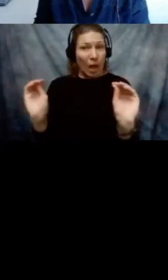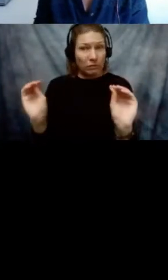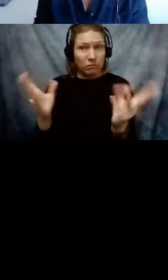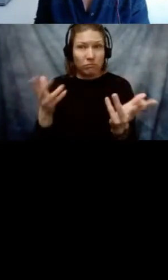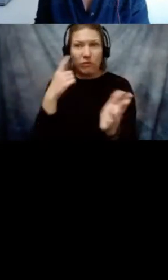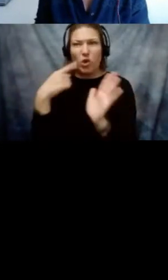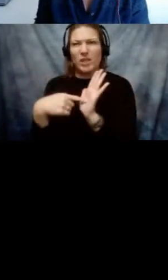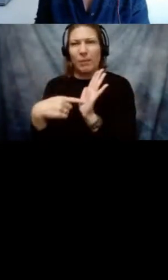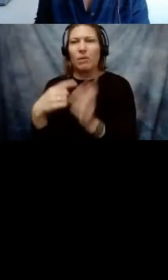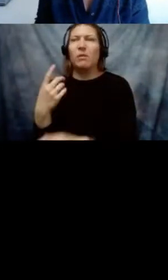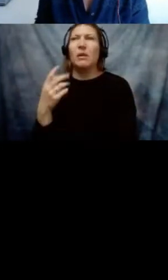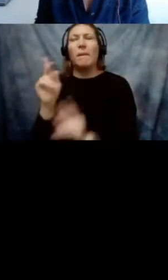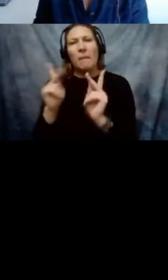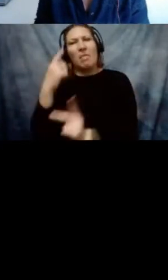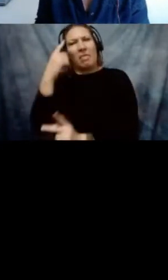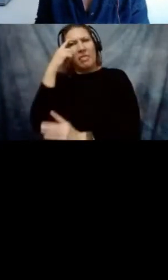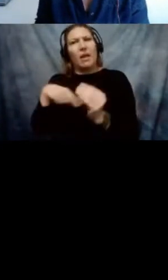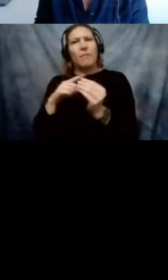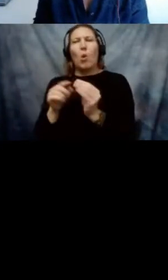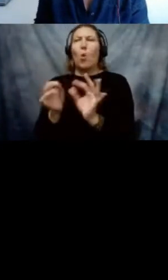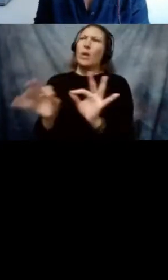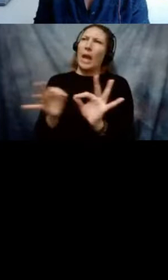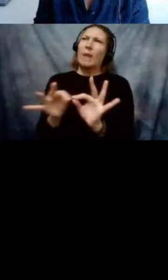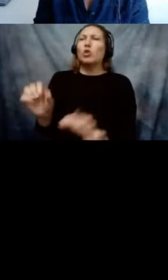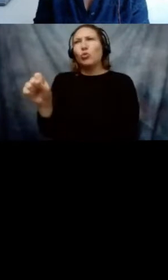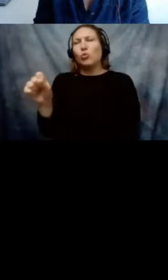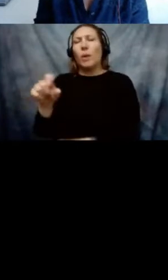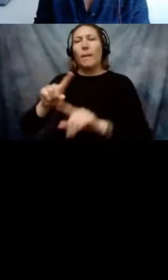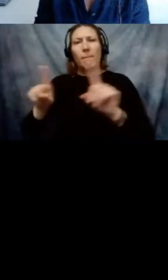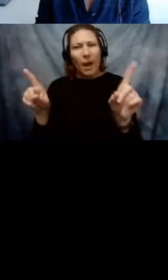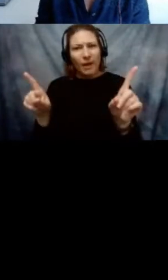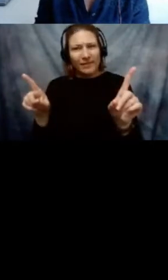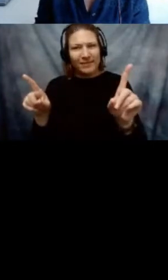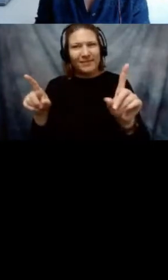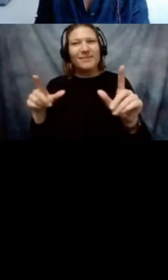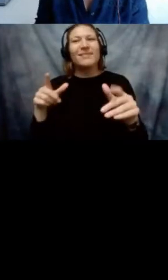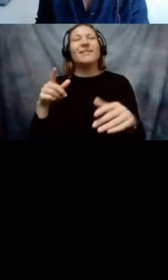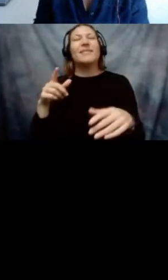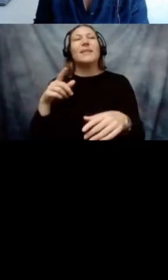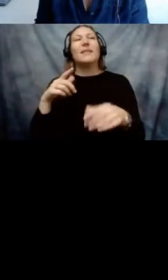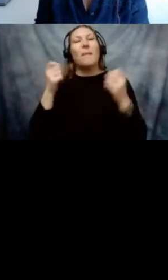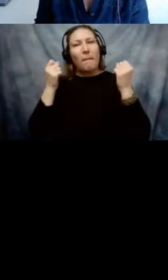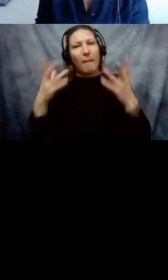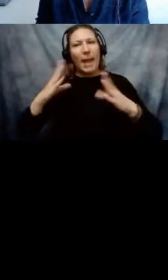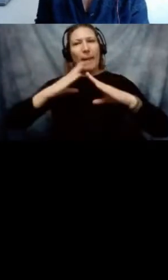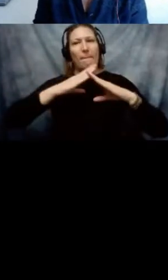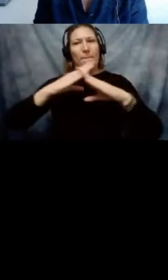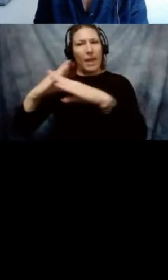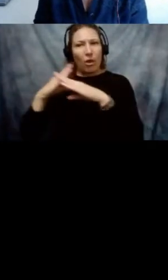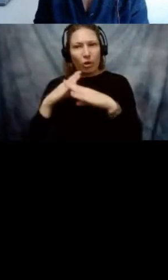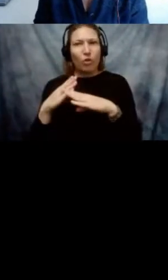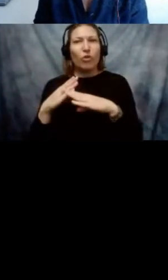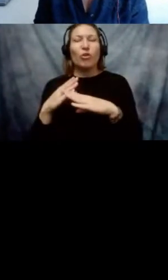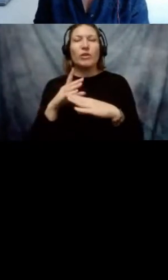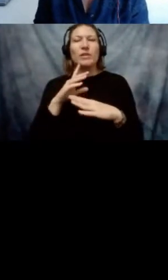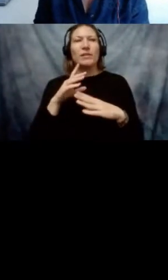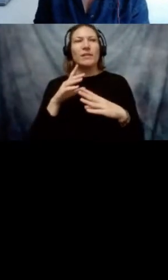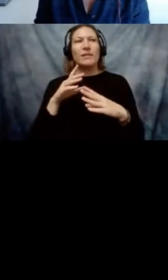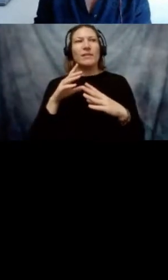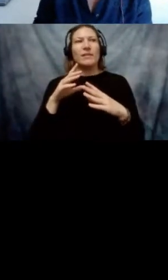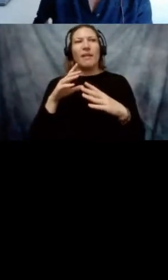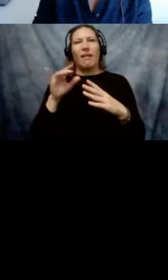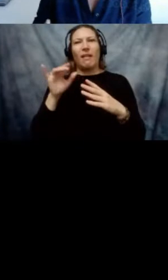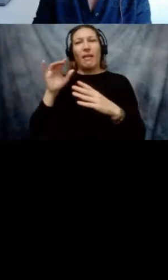more important to be aware of the many barriers which stop designers and developers actually engaging with accessibility in the first